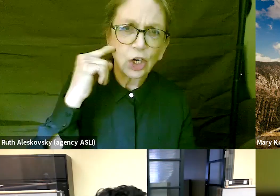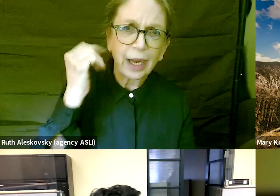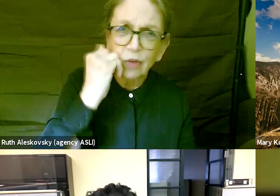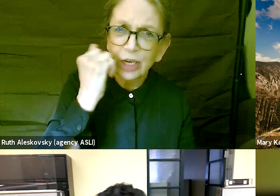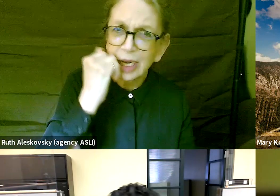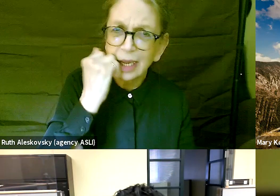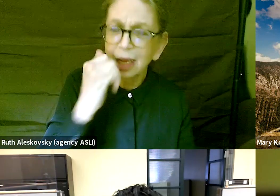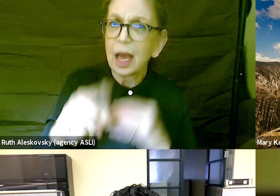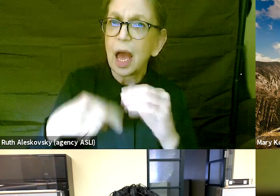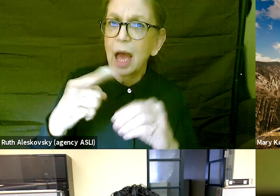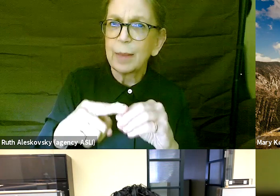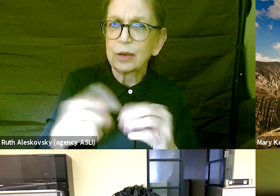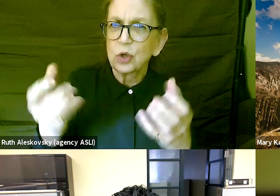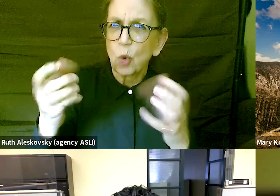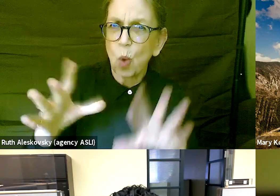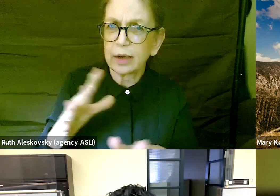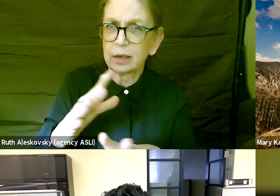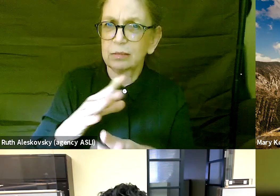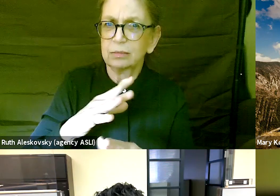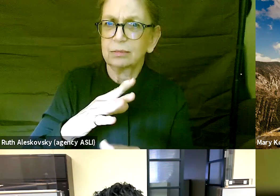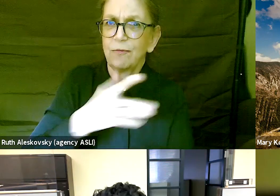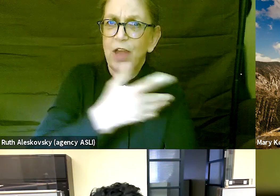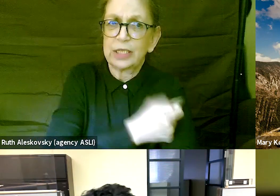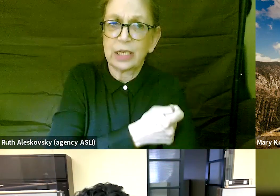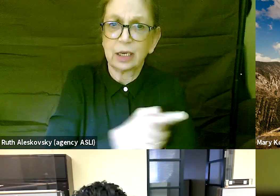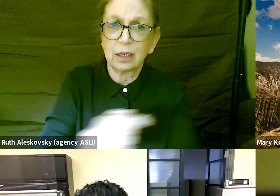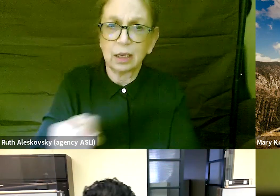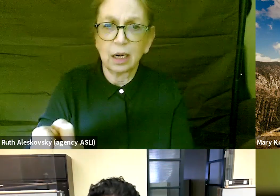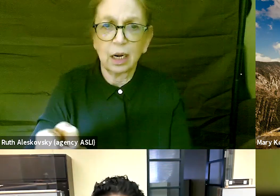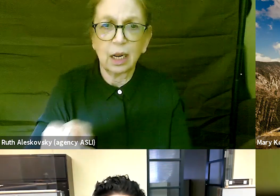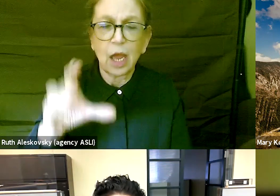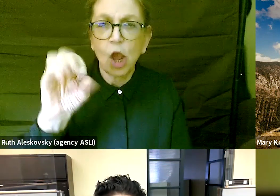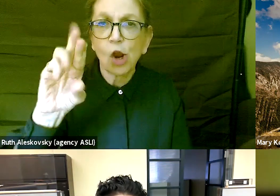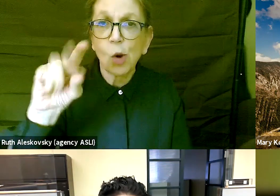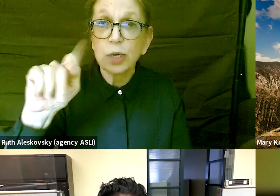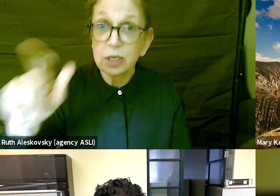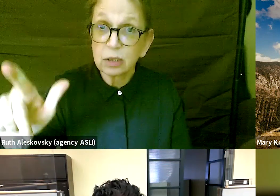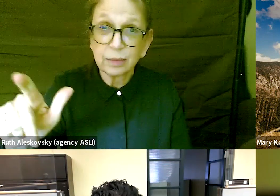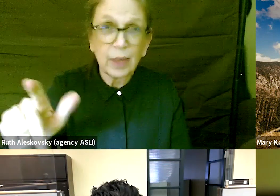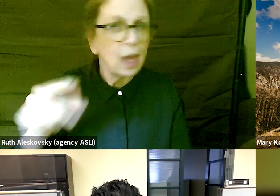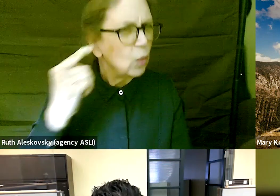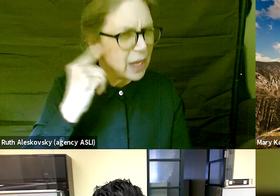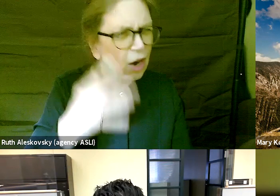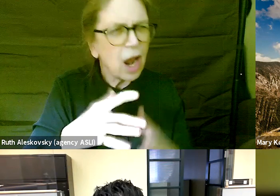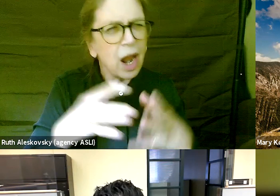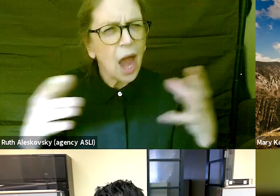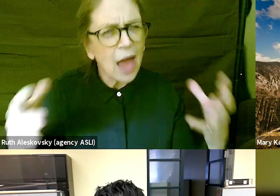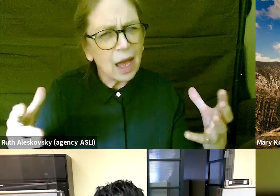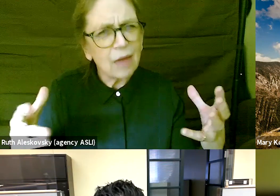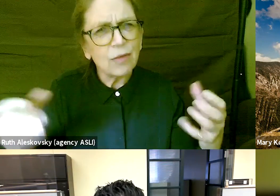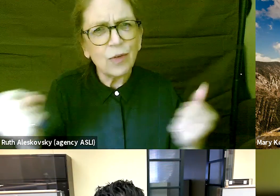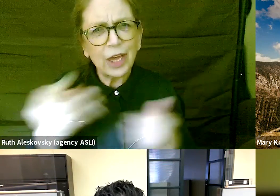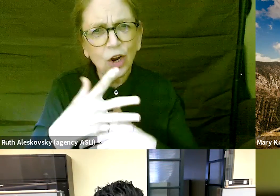calls? Well, we do hear a lot of fear. There's a lot of